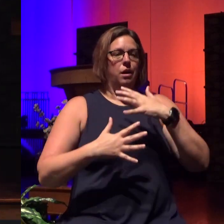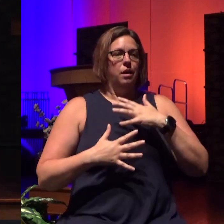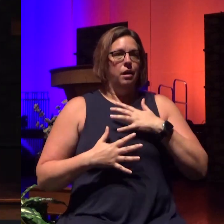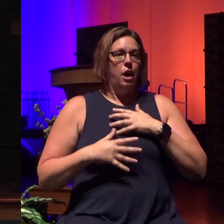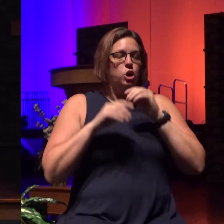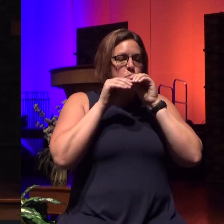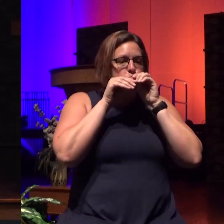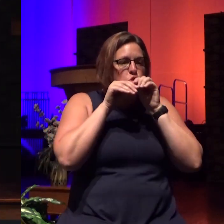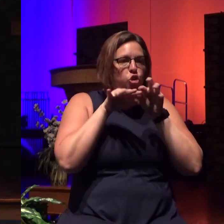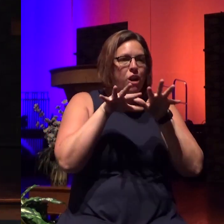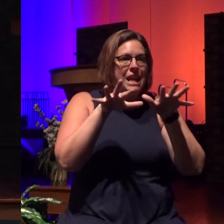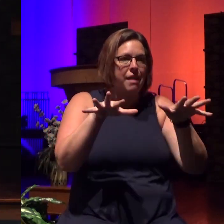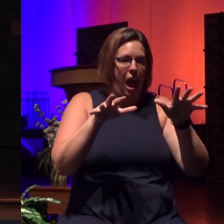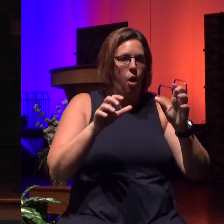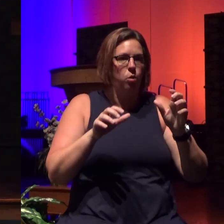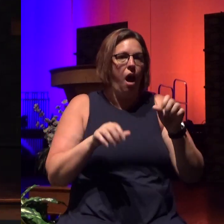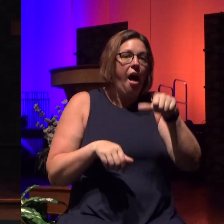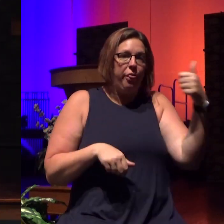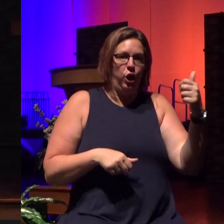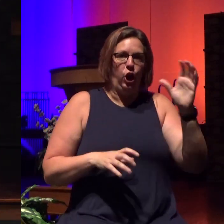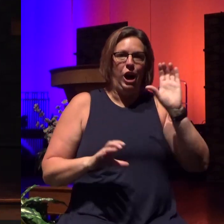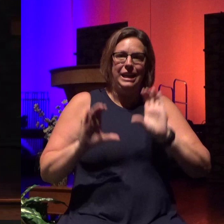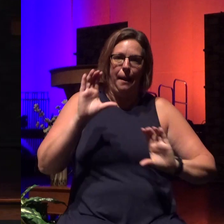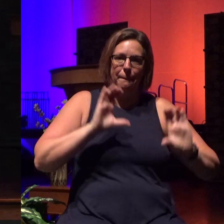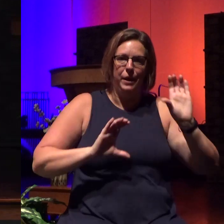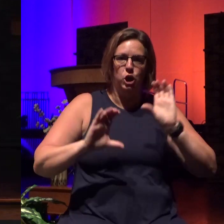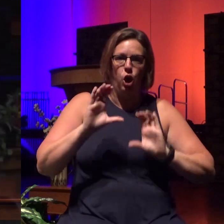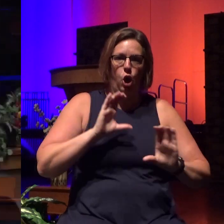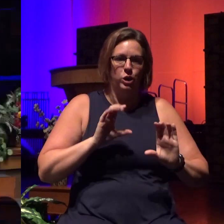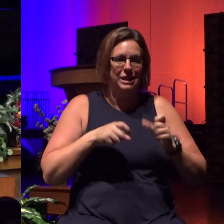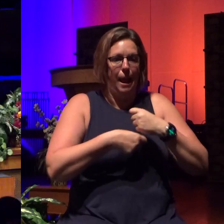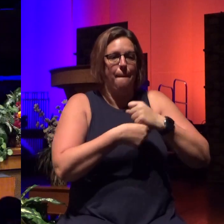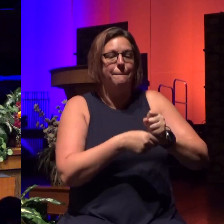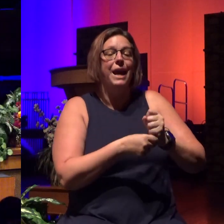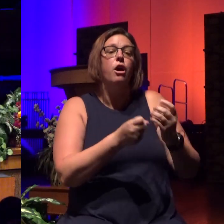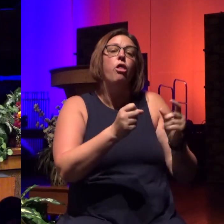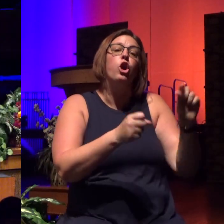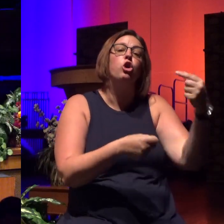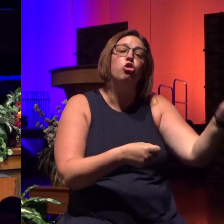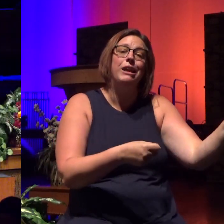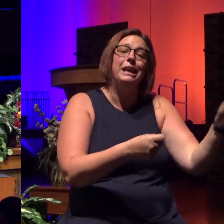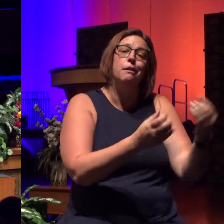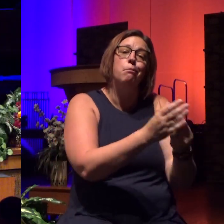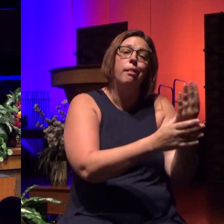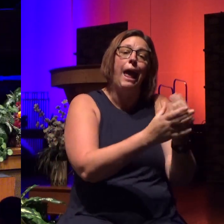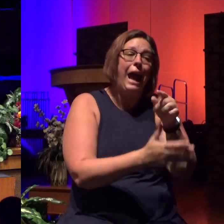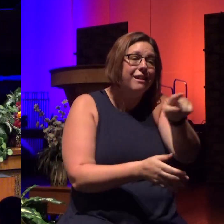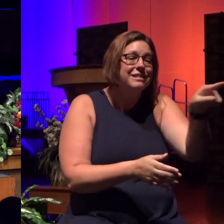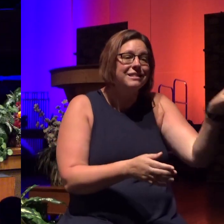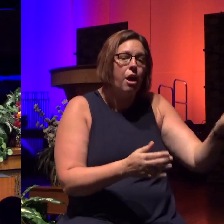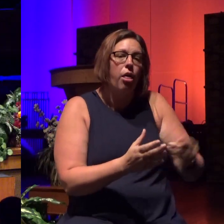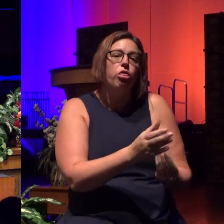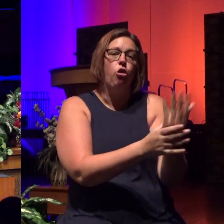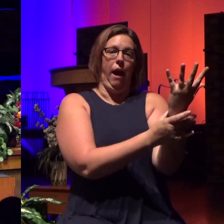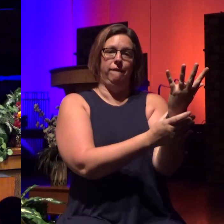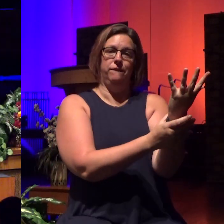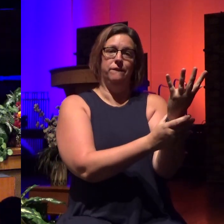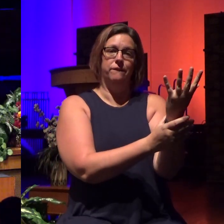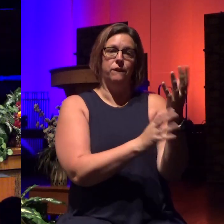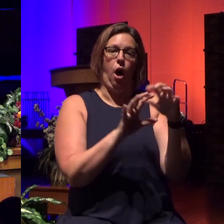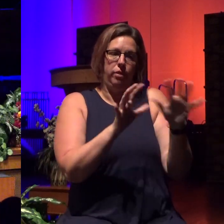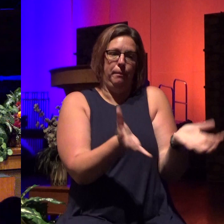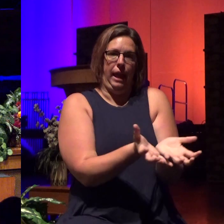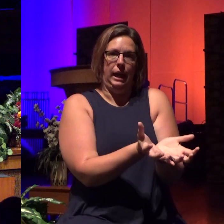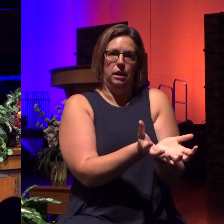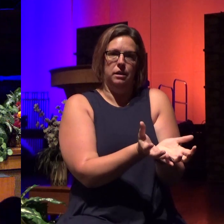chemistry that allows for green plants to survive and thrive on our planet. With every breath, we